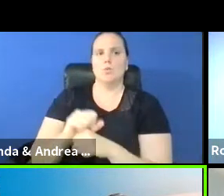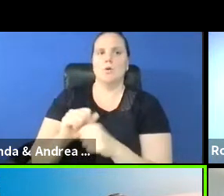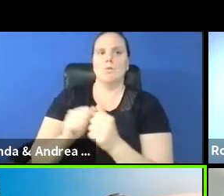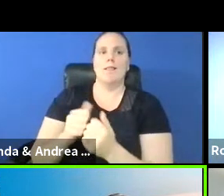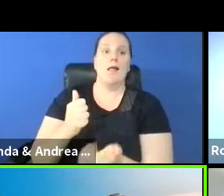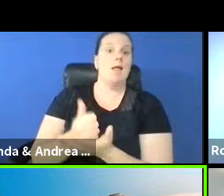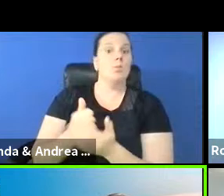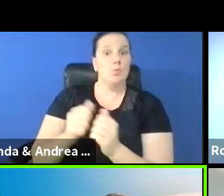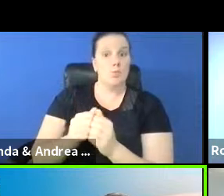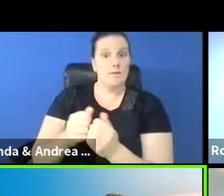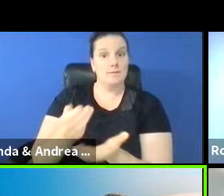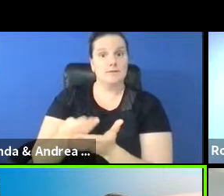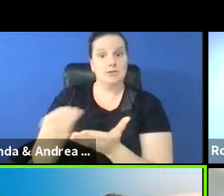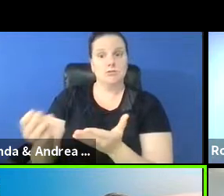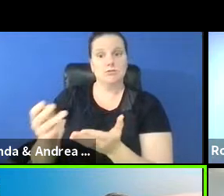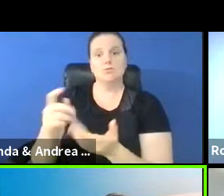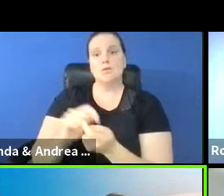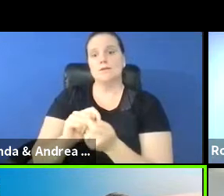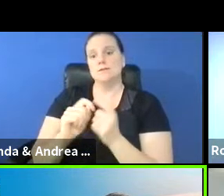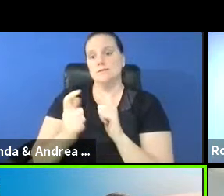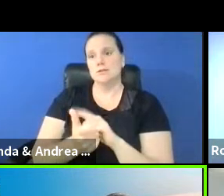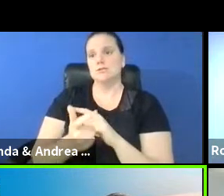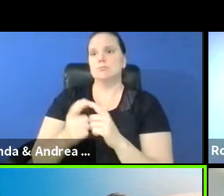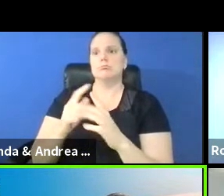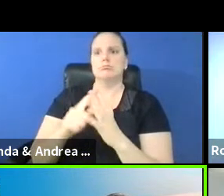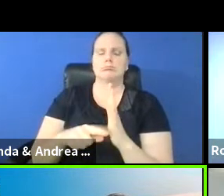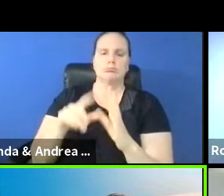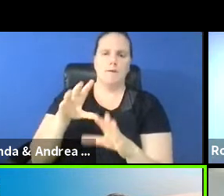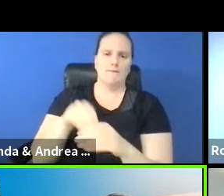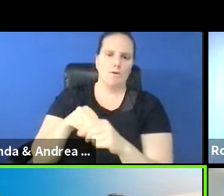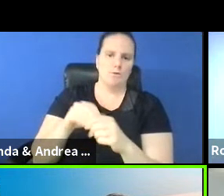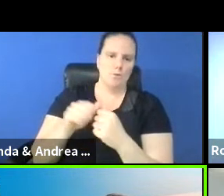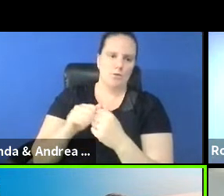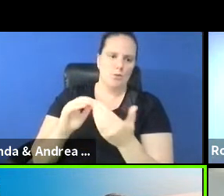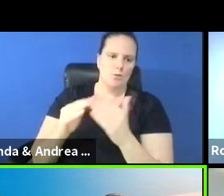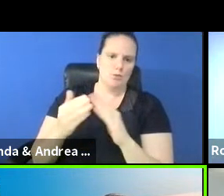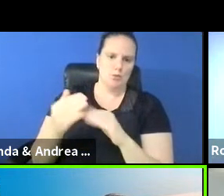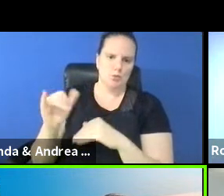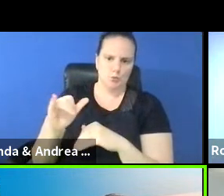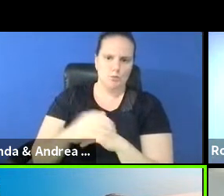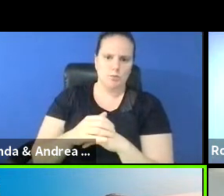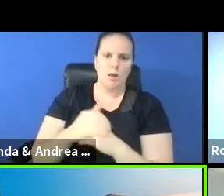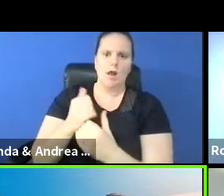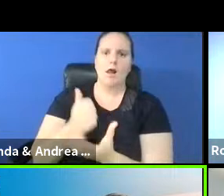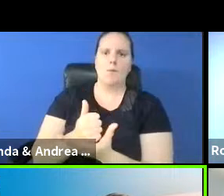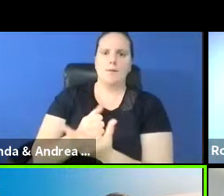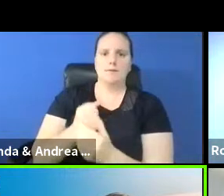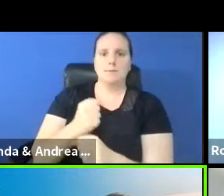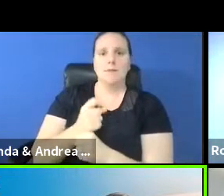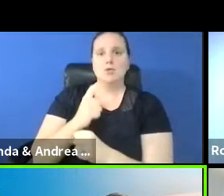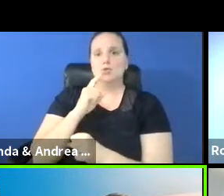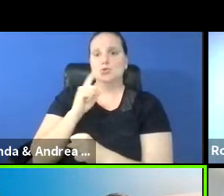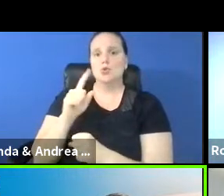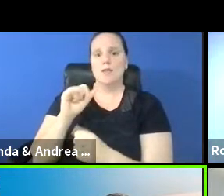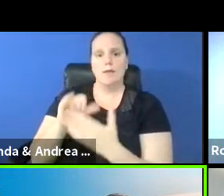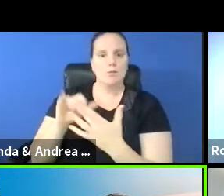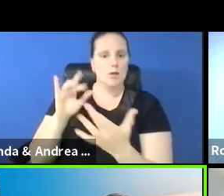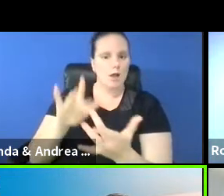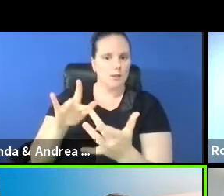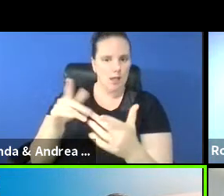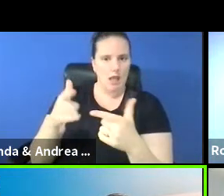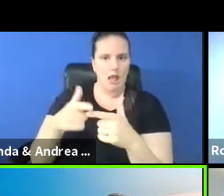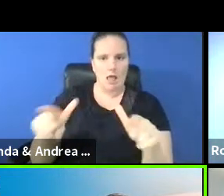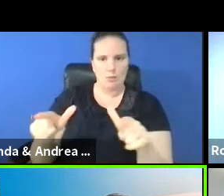our materials translation, but they're also deeply embedded in our community and helping us to ensure that we're reaching language